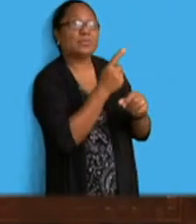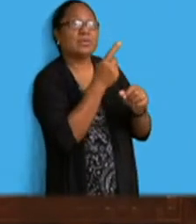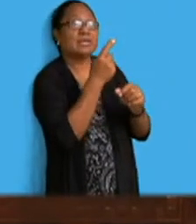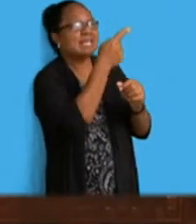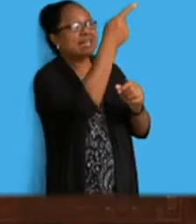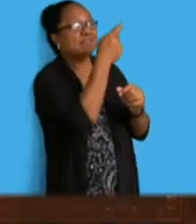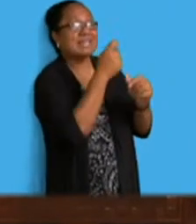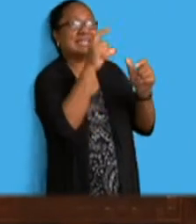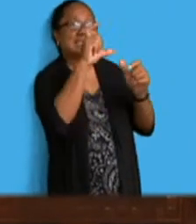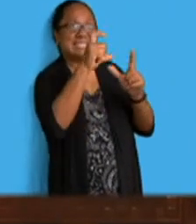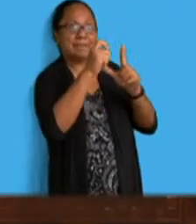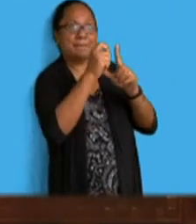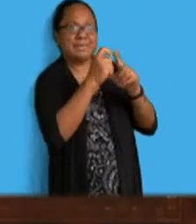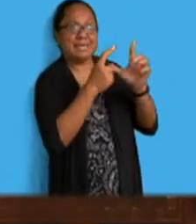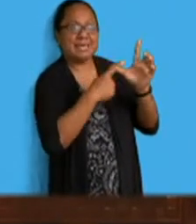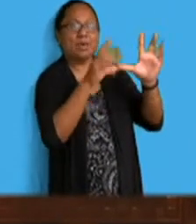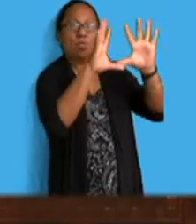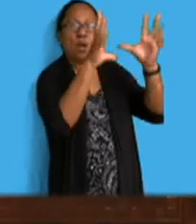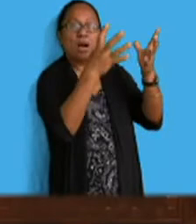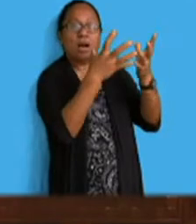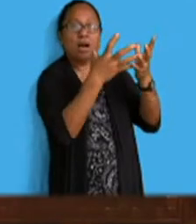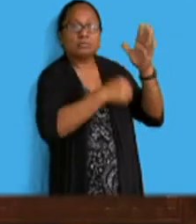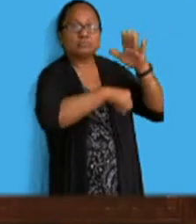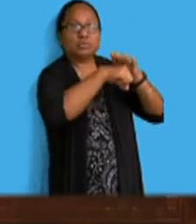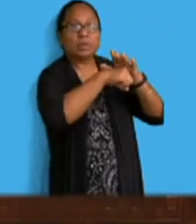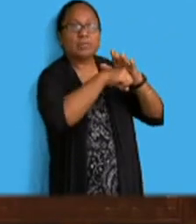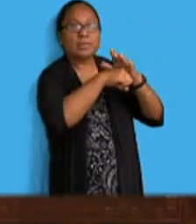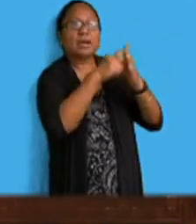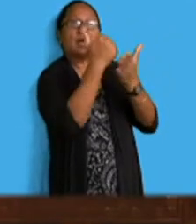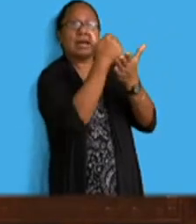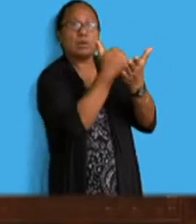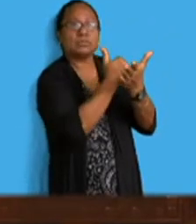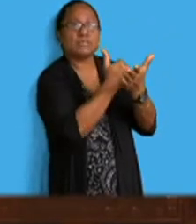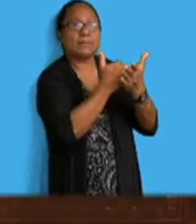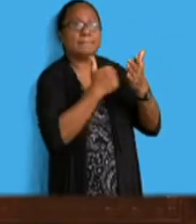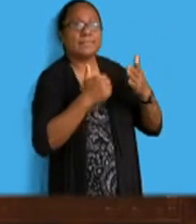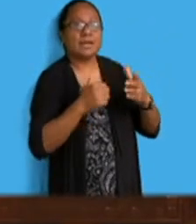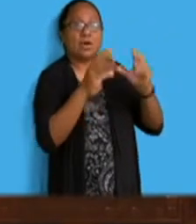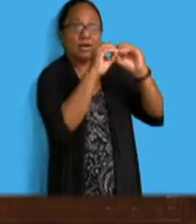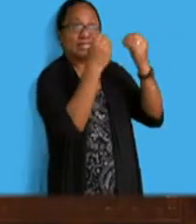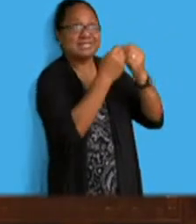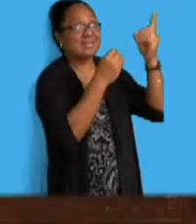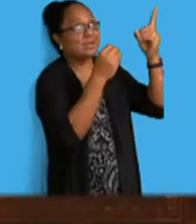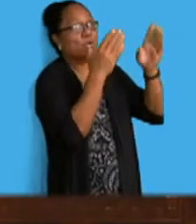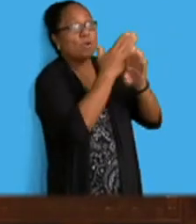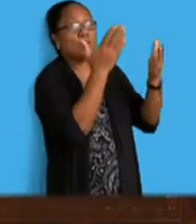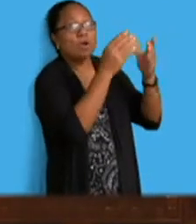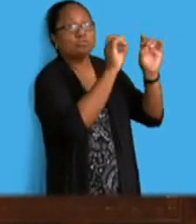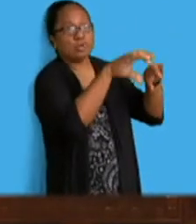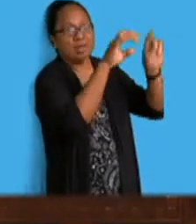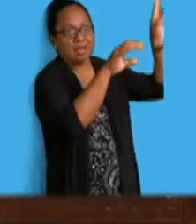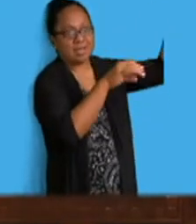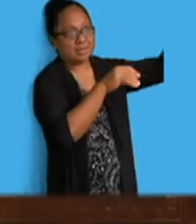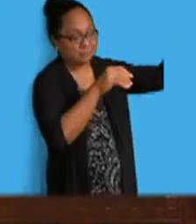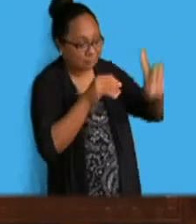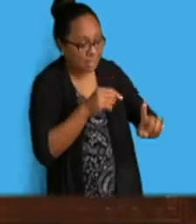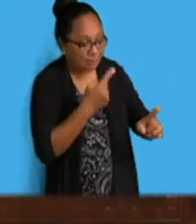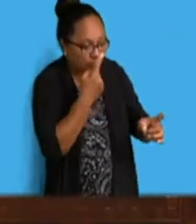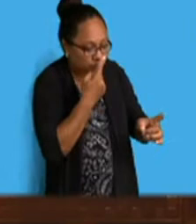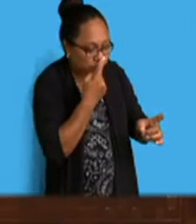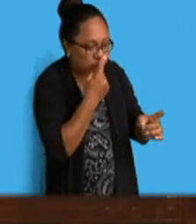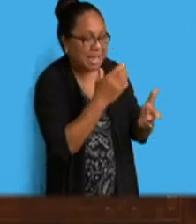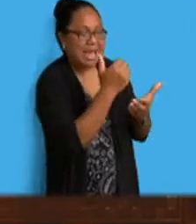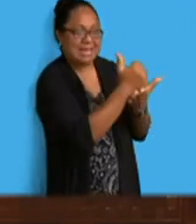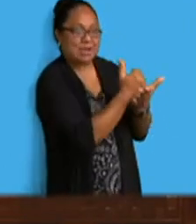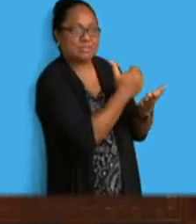a very well world-recognized accounting professional body operating out of Australia, we have agreed to review our year 12 and 13 accounting